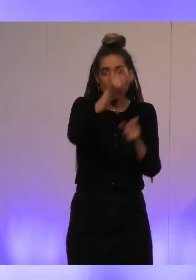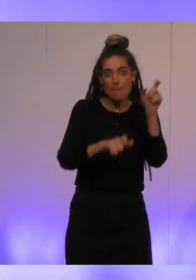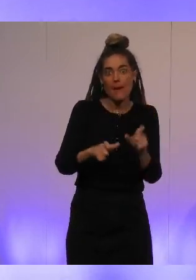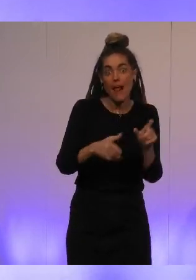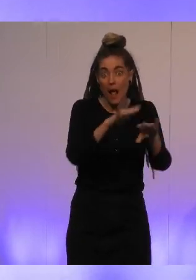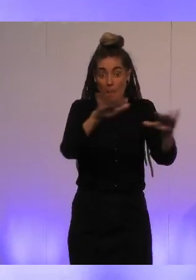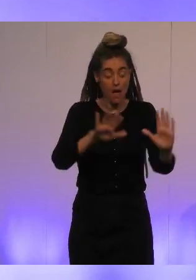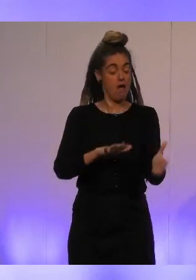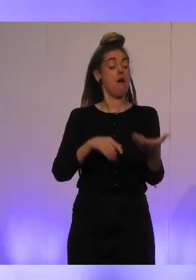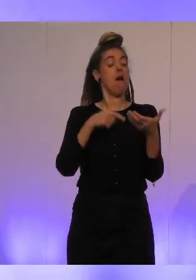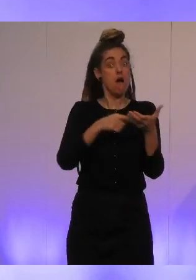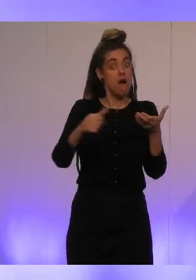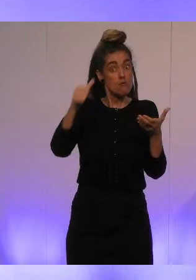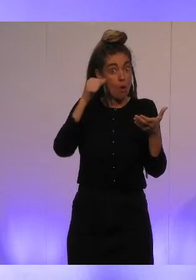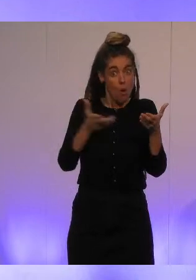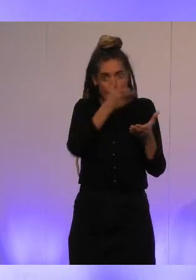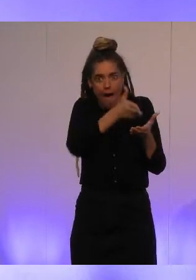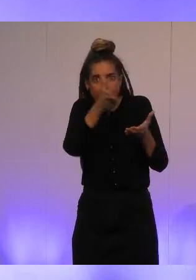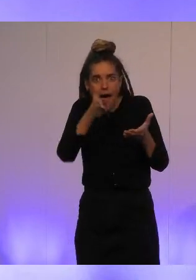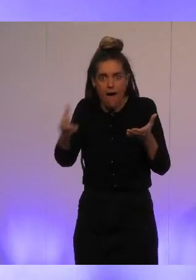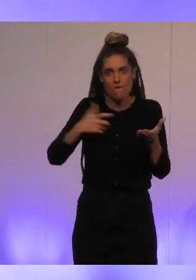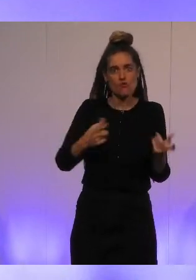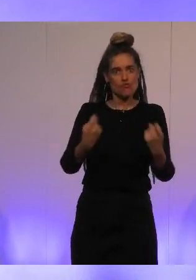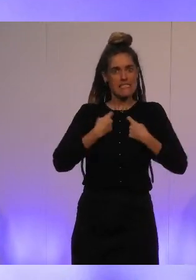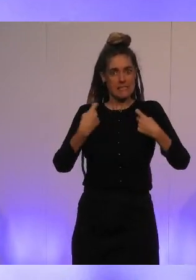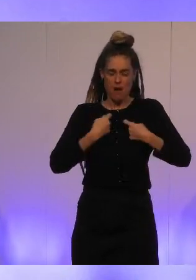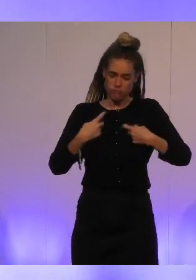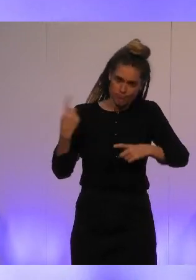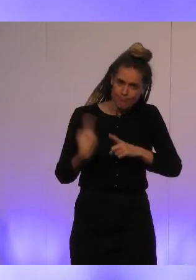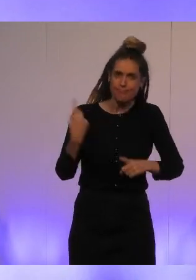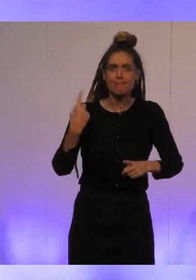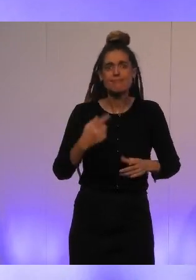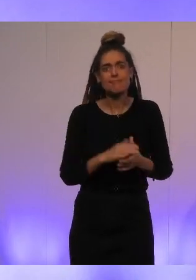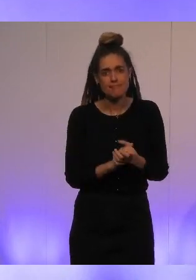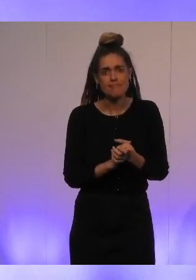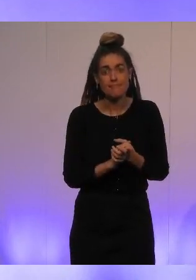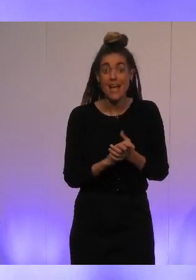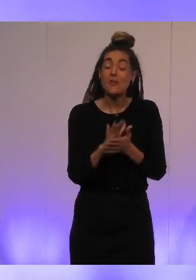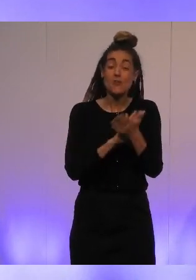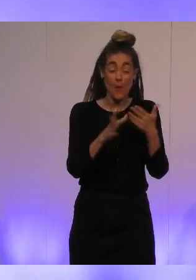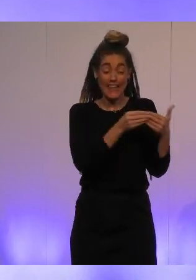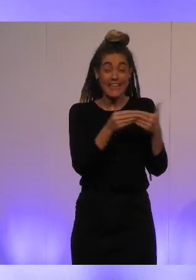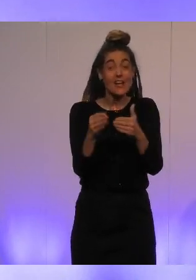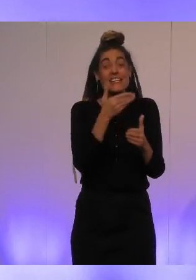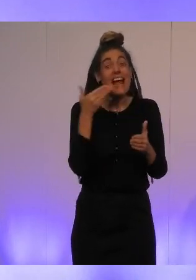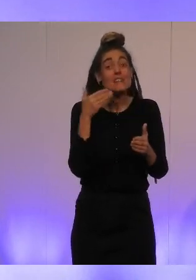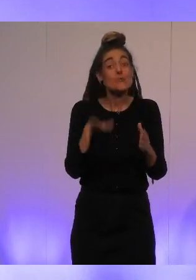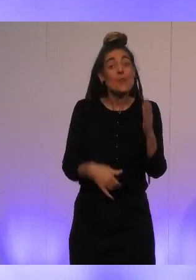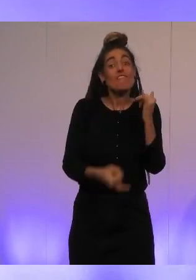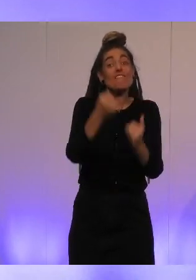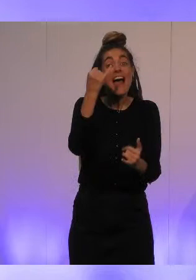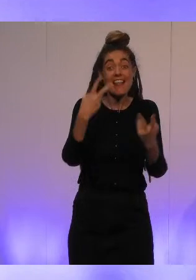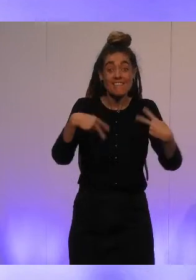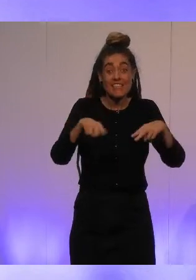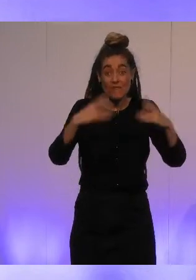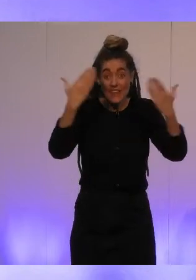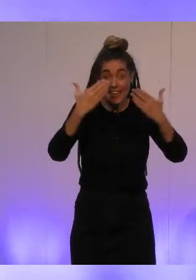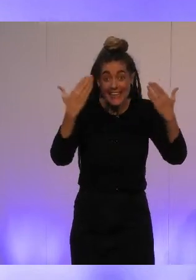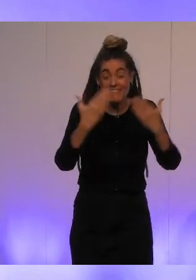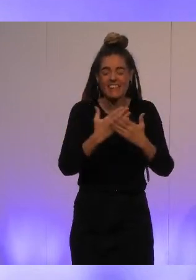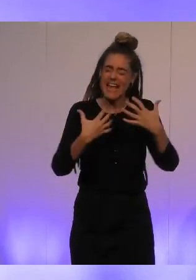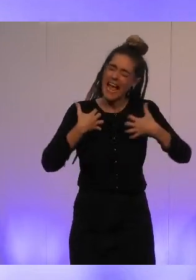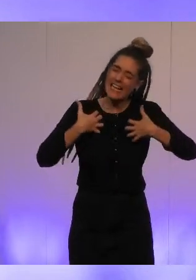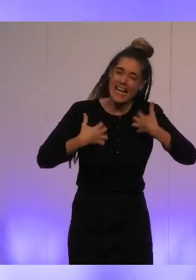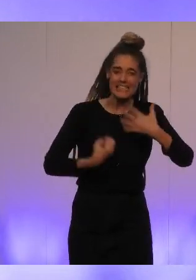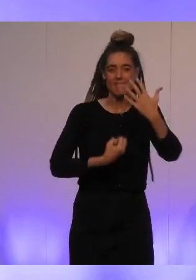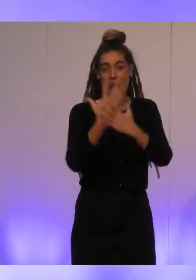in as timely a way as possible. This leads very nicely into our final video of the evening and our exciting developments in how we